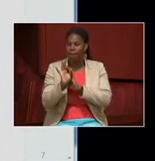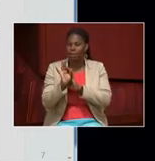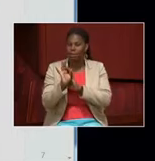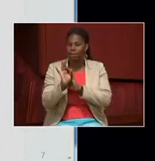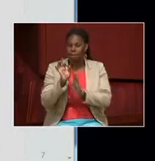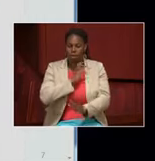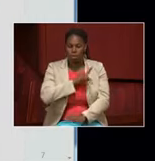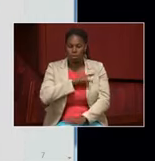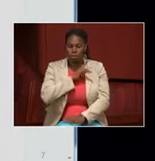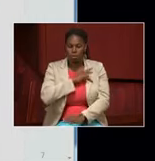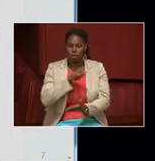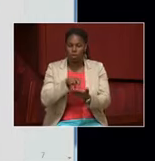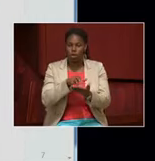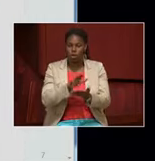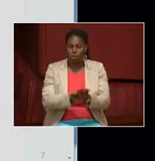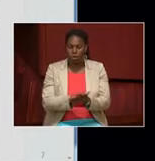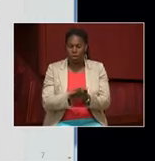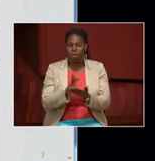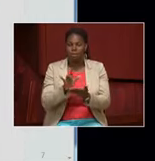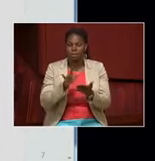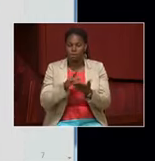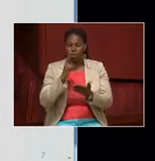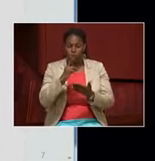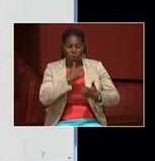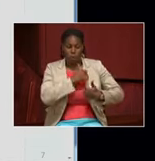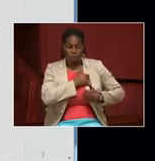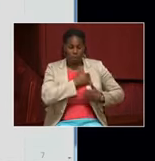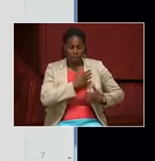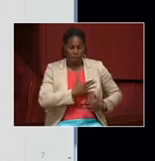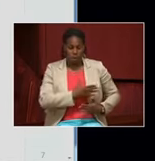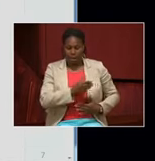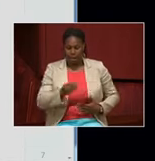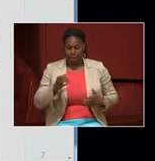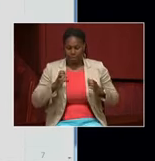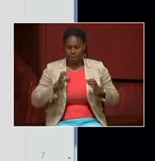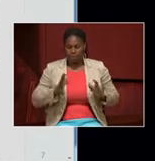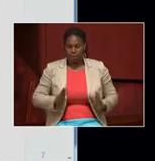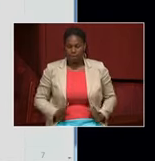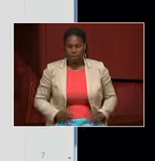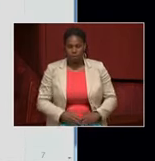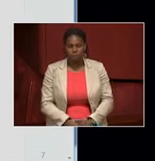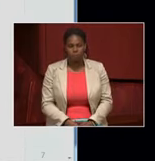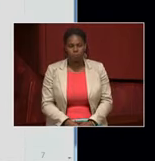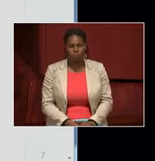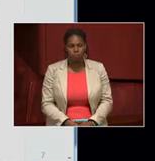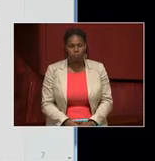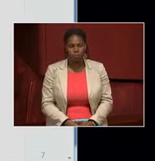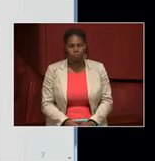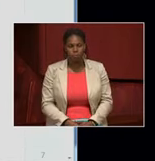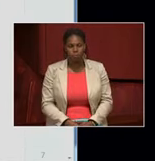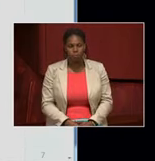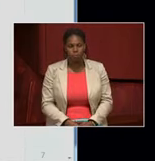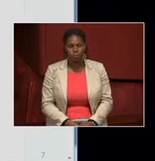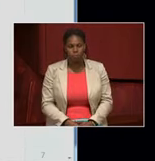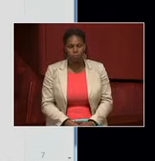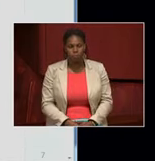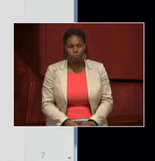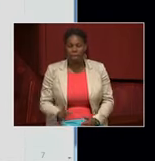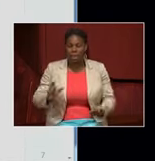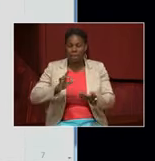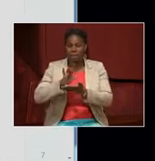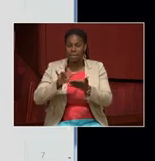Personnel Records Center for civilian and military records. Just to take a peek here at the Center